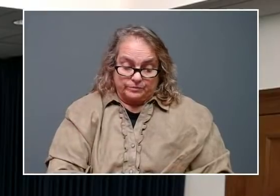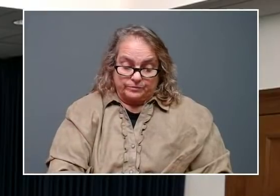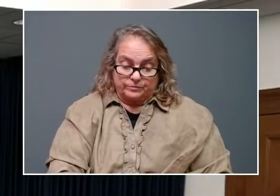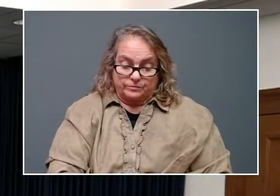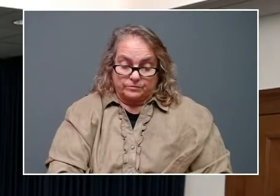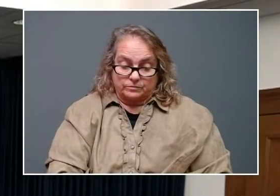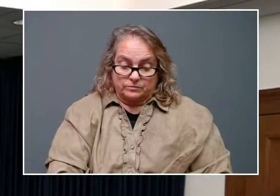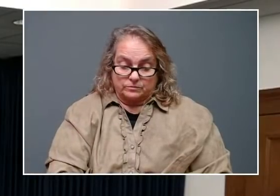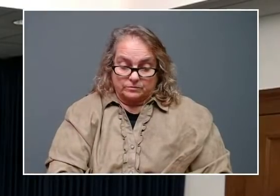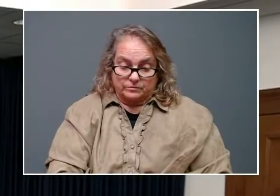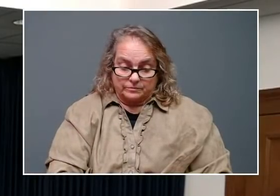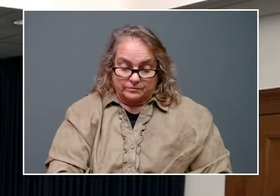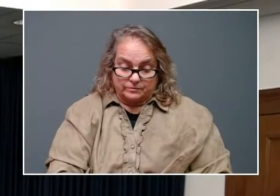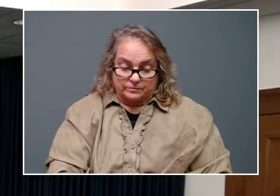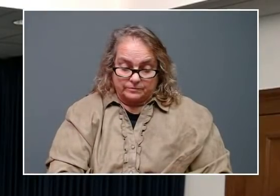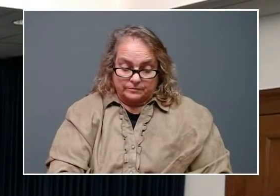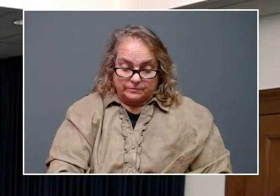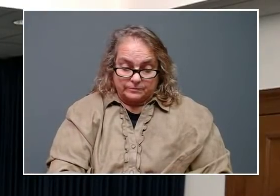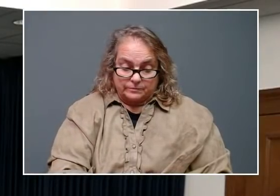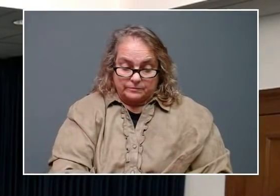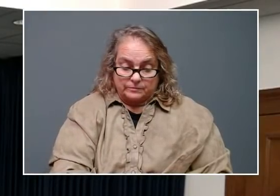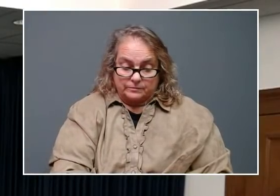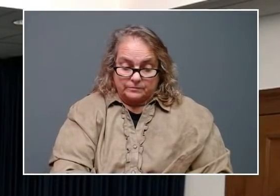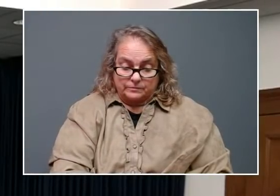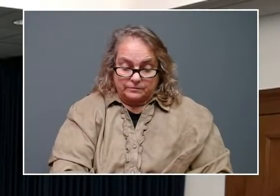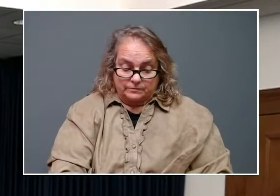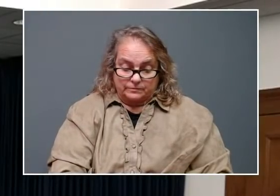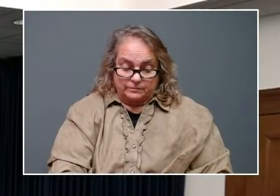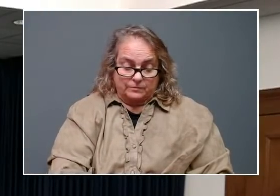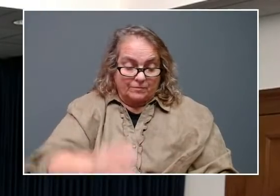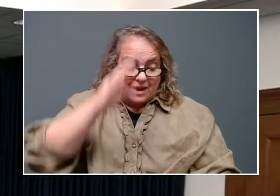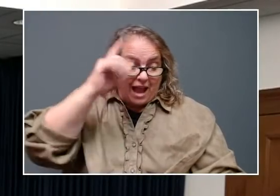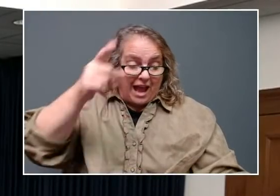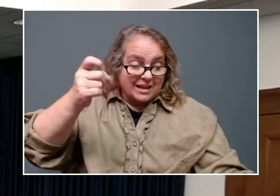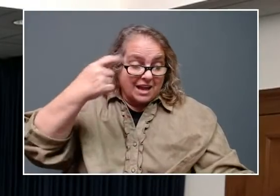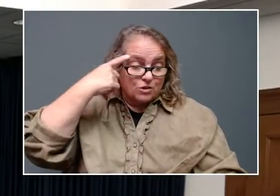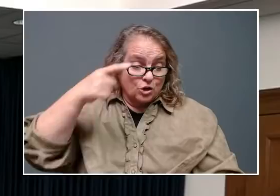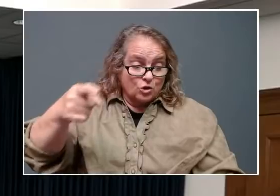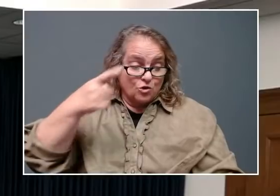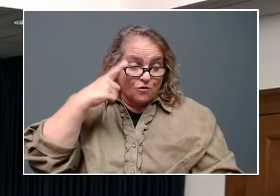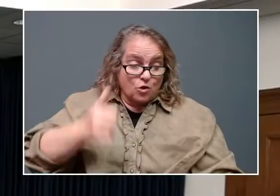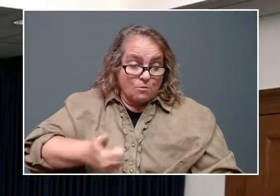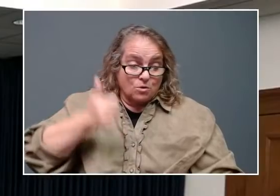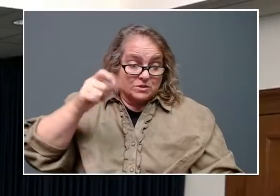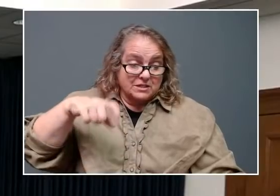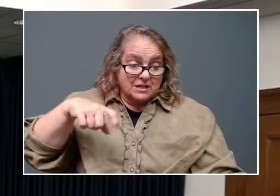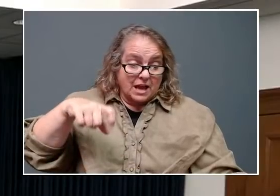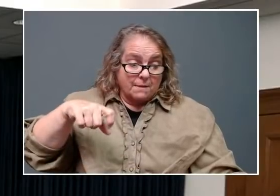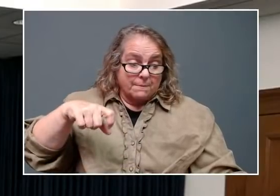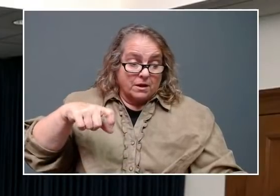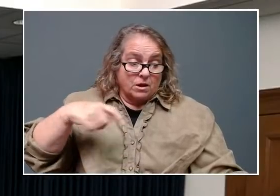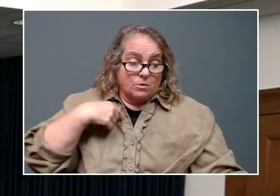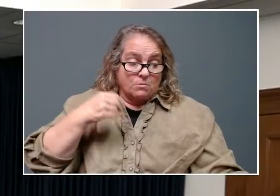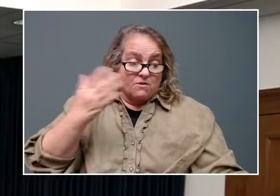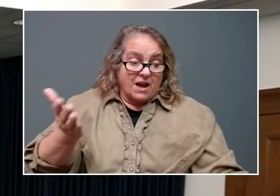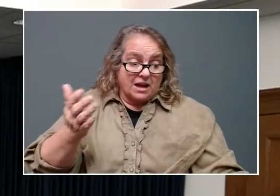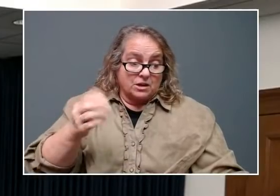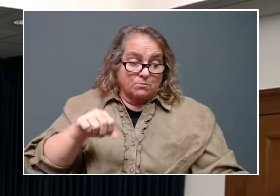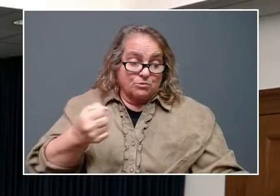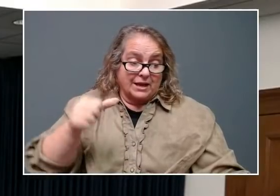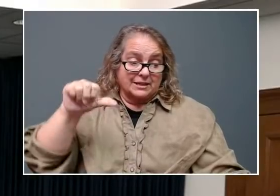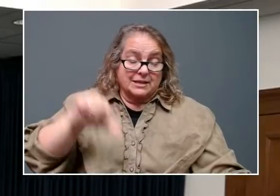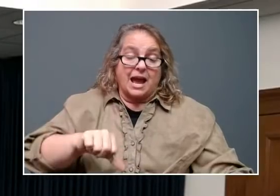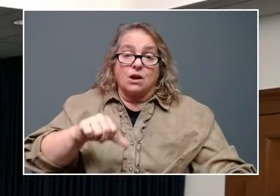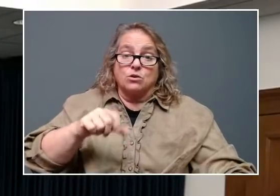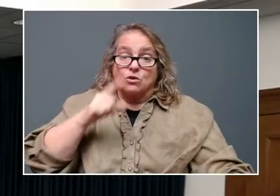Hi, Governor. You, for most of the time weekly, I think, provide a breakdown of the percentage of